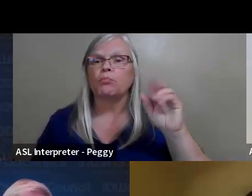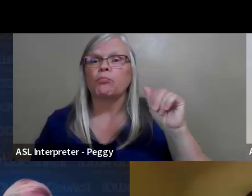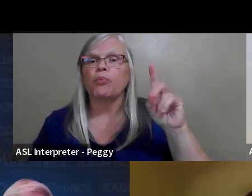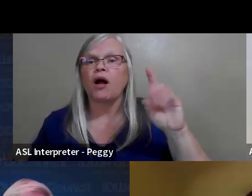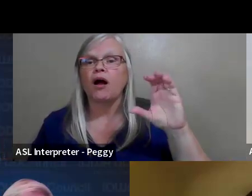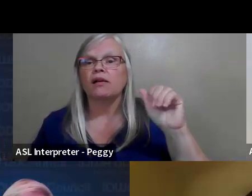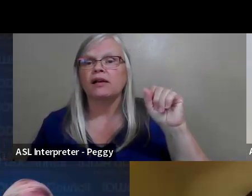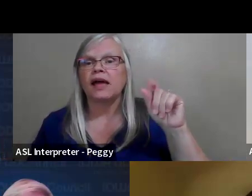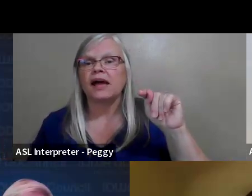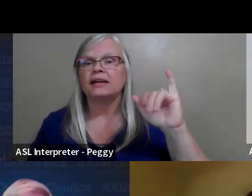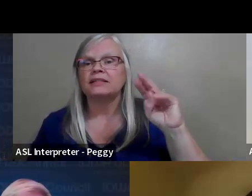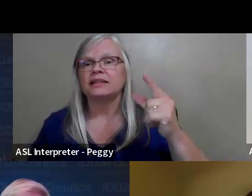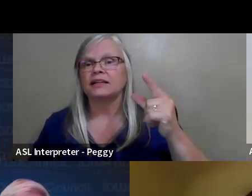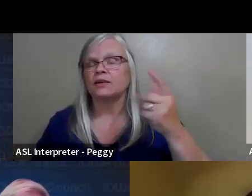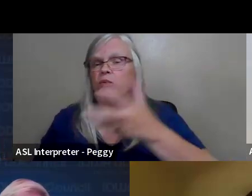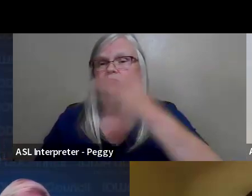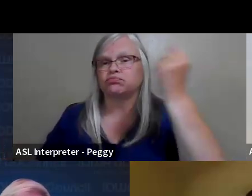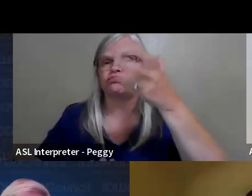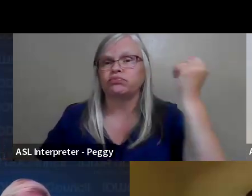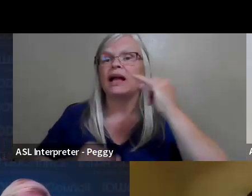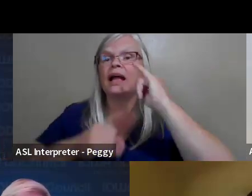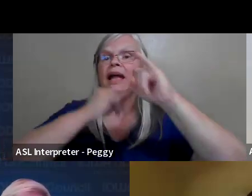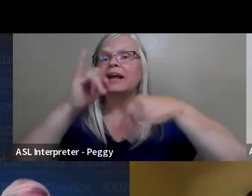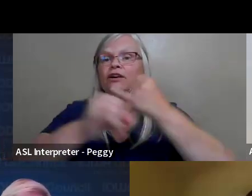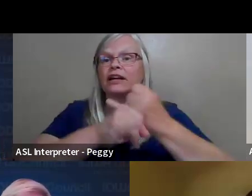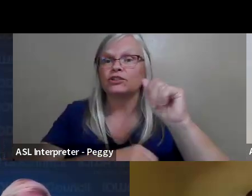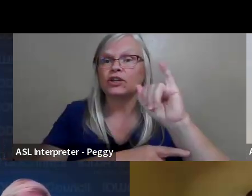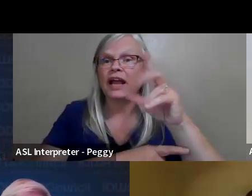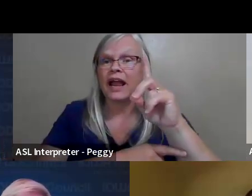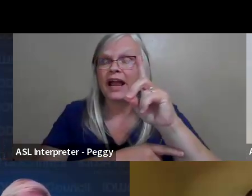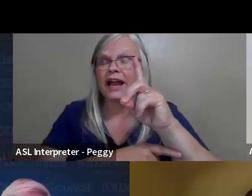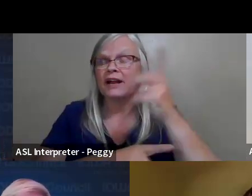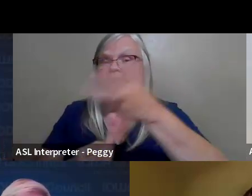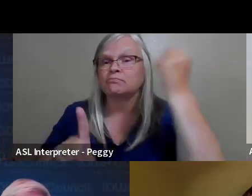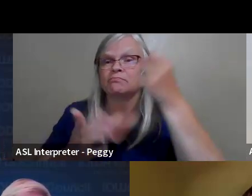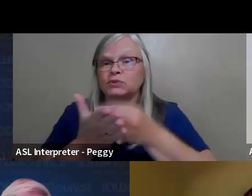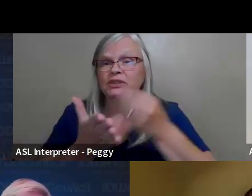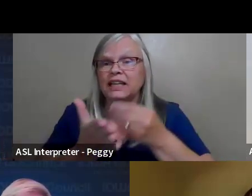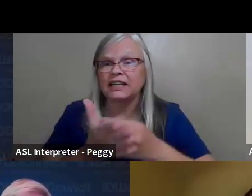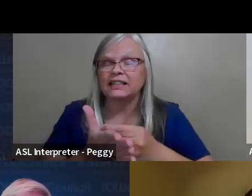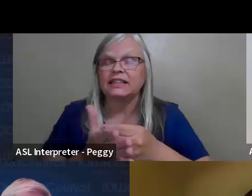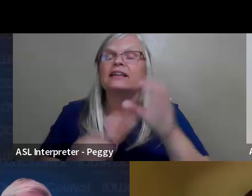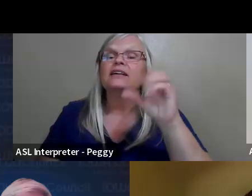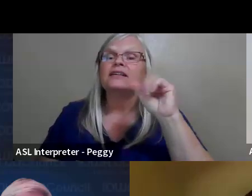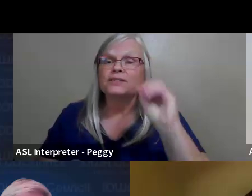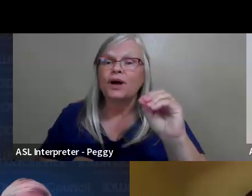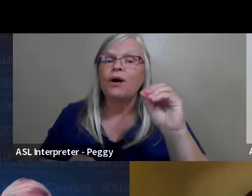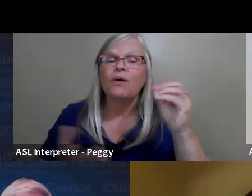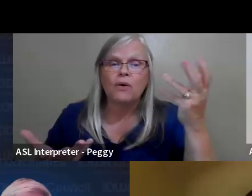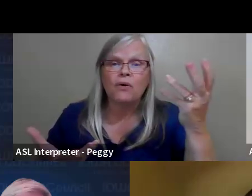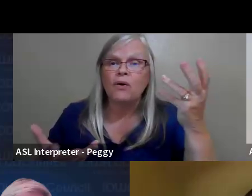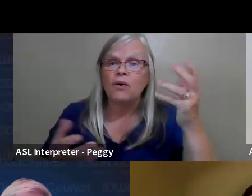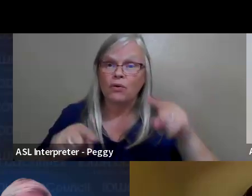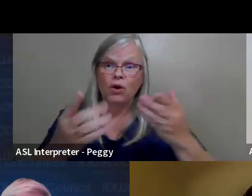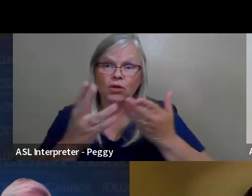rescissions this year. International aid was impacted by rescissions this year. So going into the appropriations